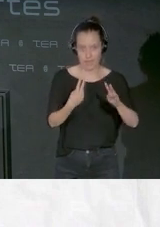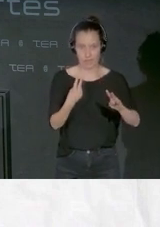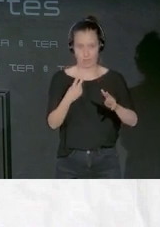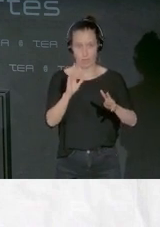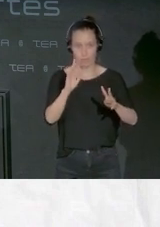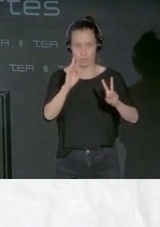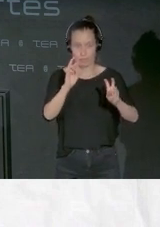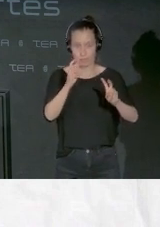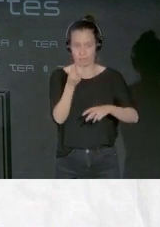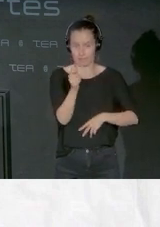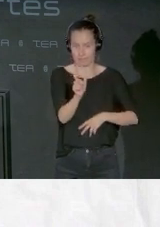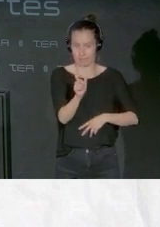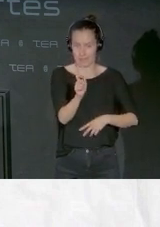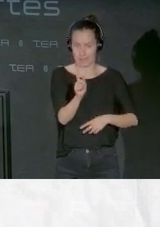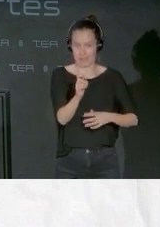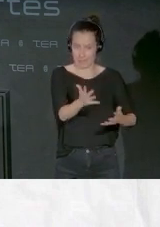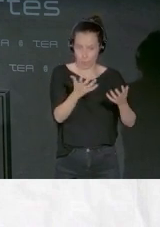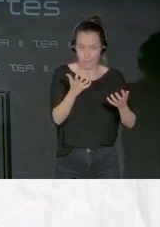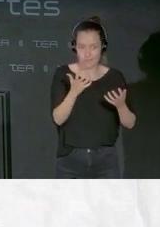prevent, let's say, more